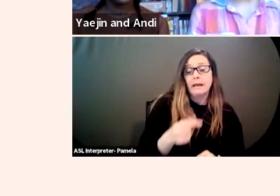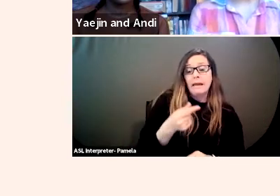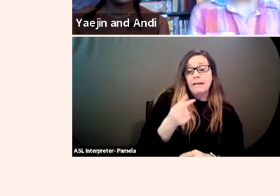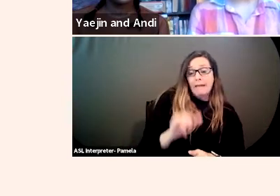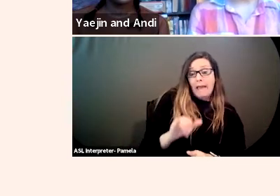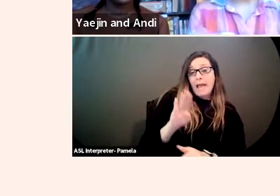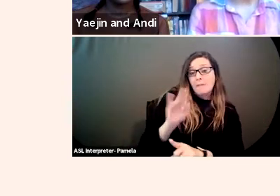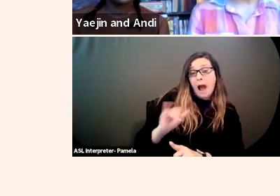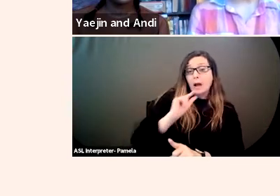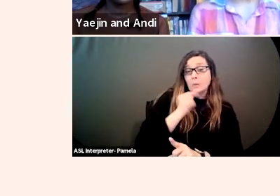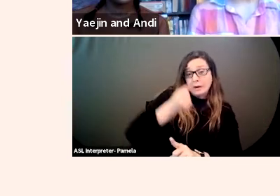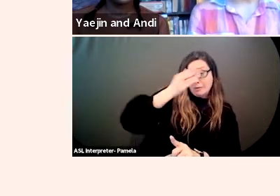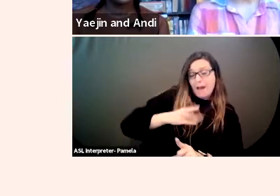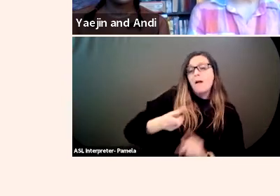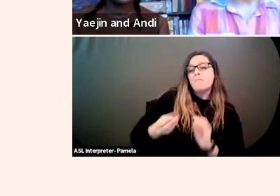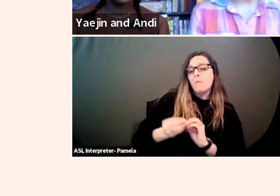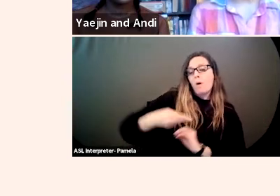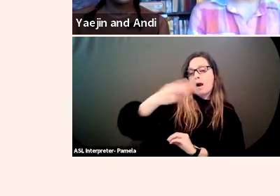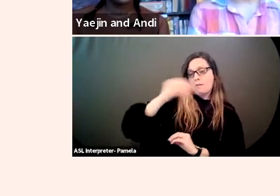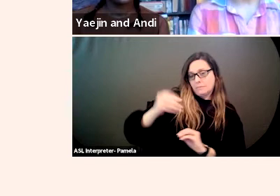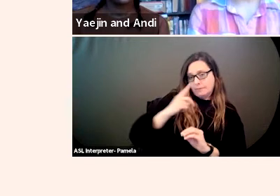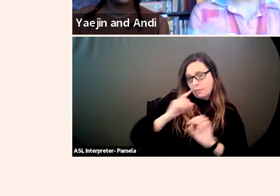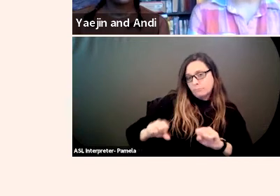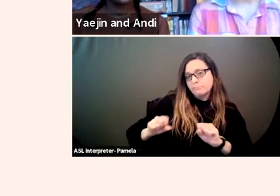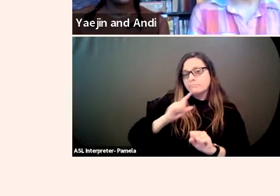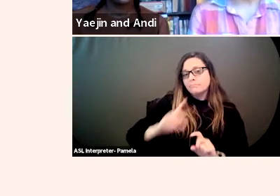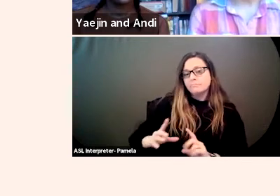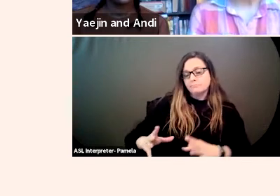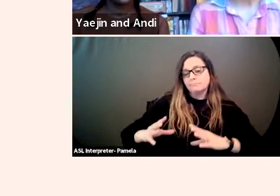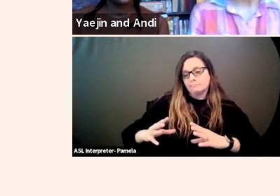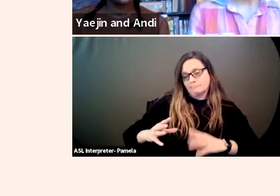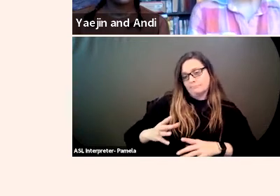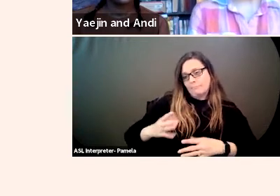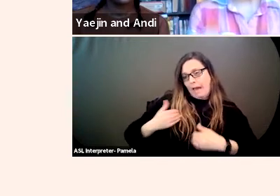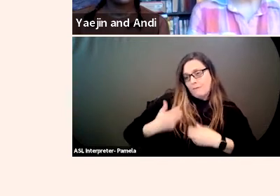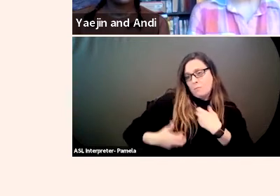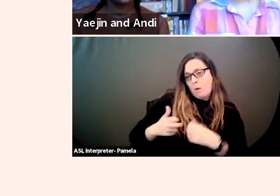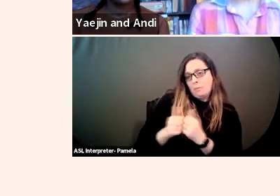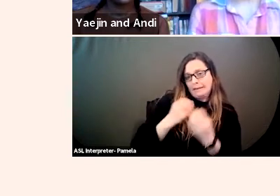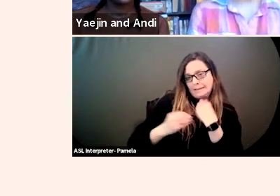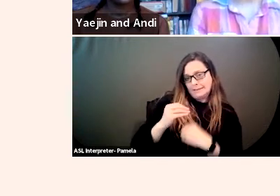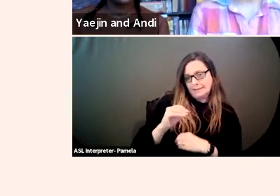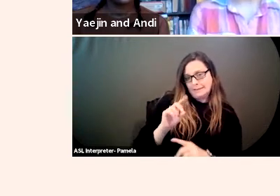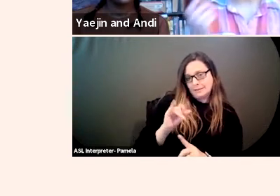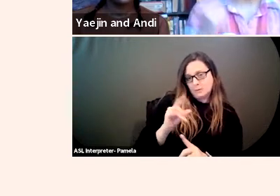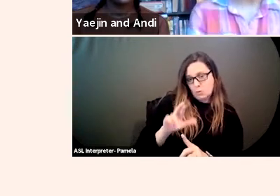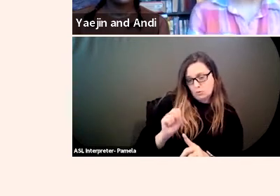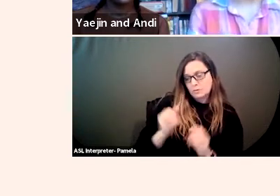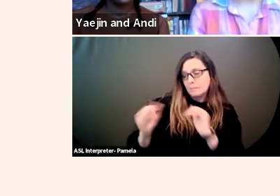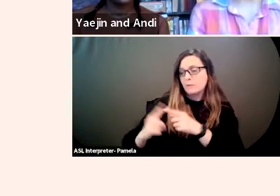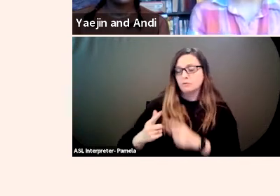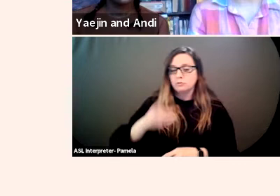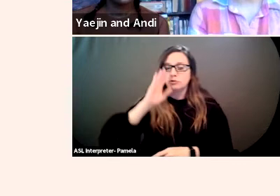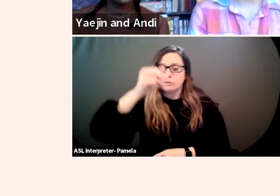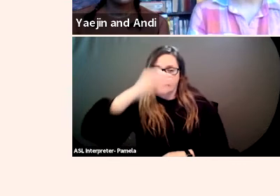at a higher risk of developing eating disorders and body image issues compared to heterosexual men, with 14% reporting having had a history of